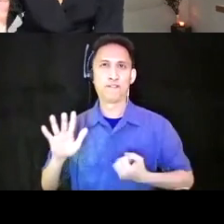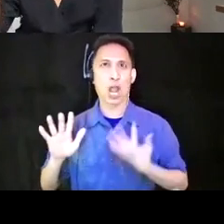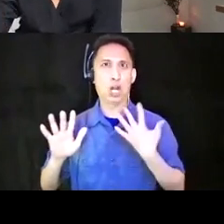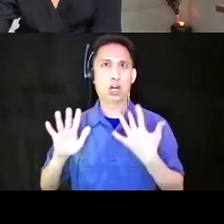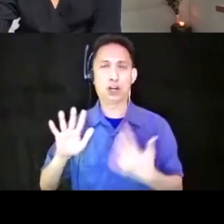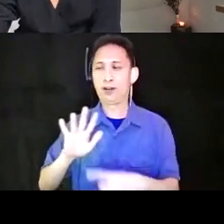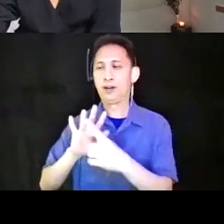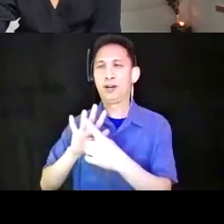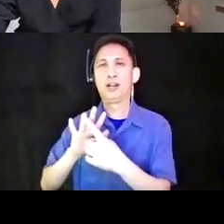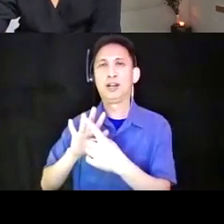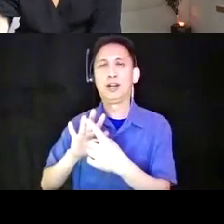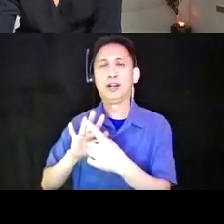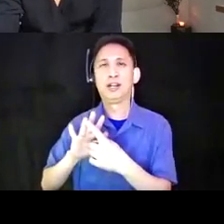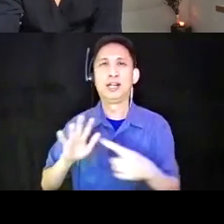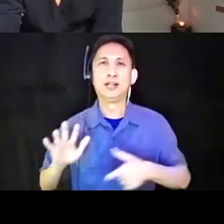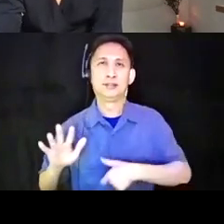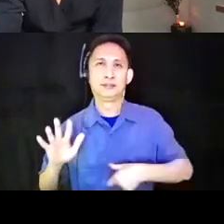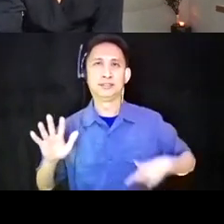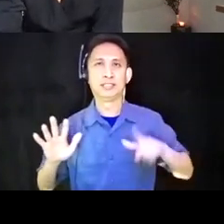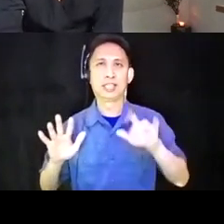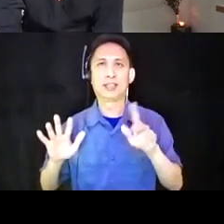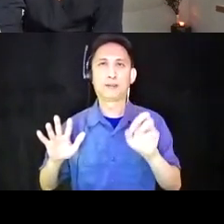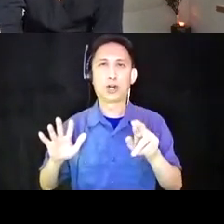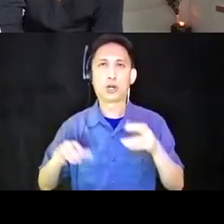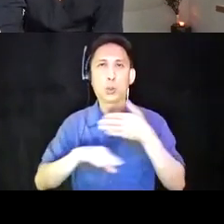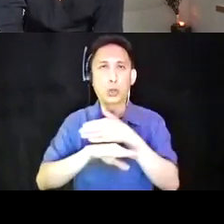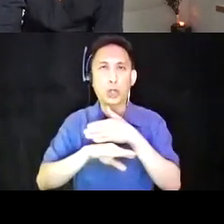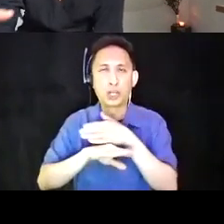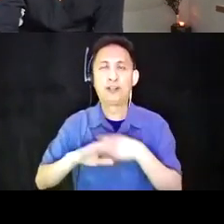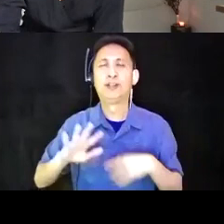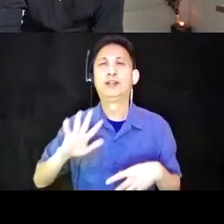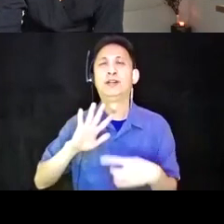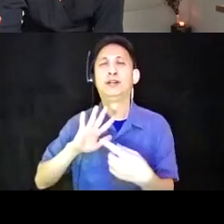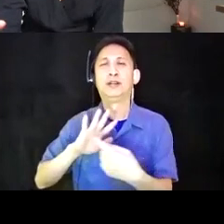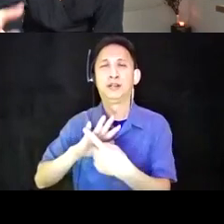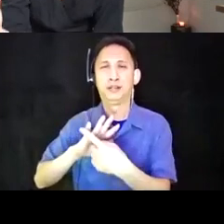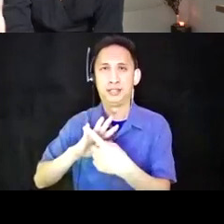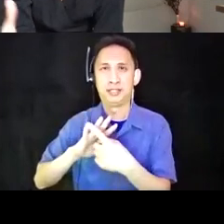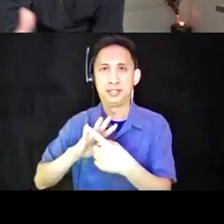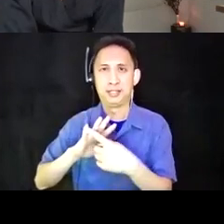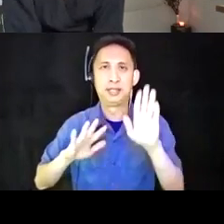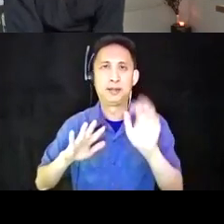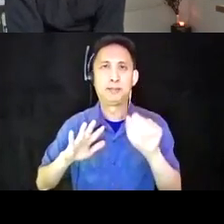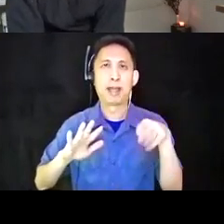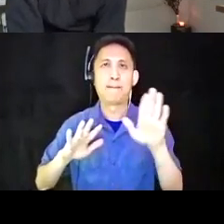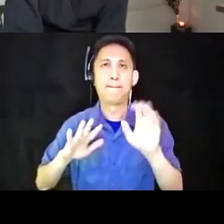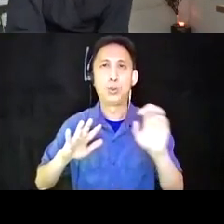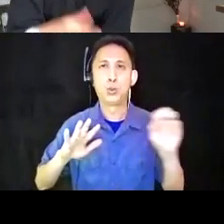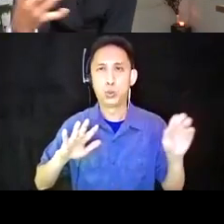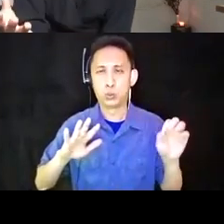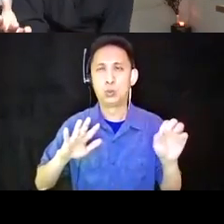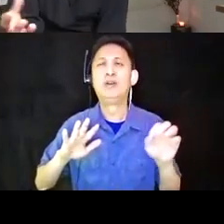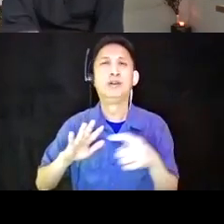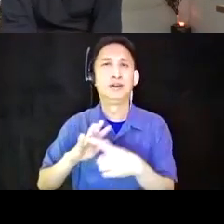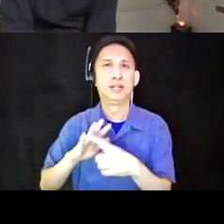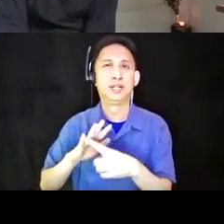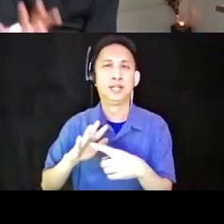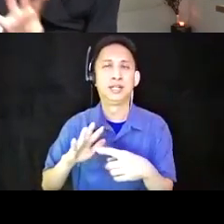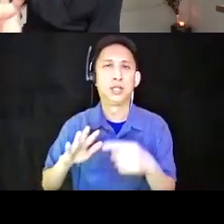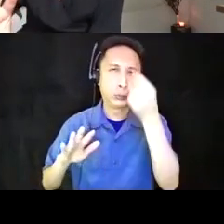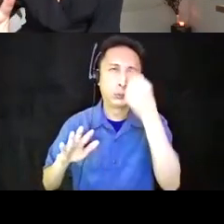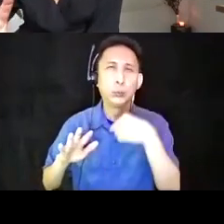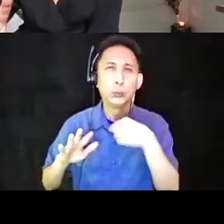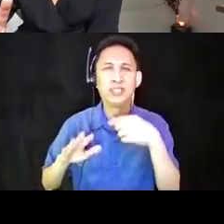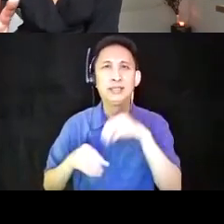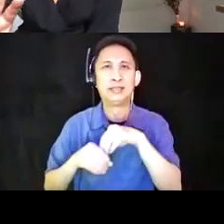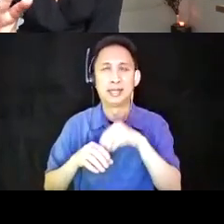ring finger is liver and wood. But Chinese wood is bamboo, which is hollow inside. So this is also wind. And